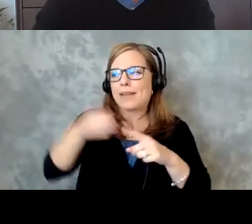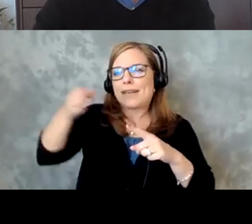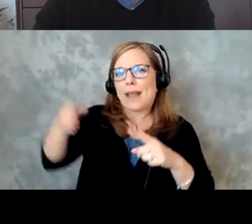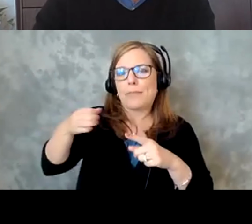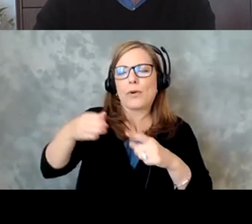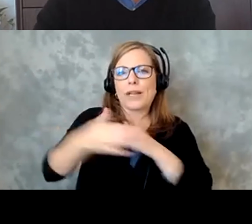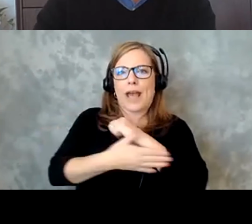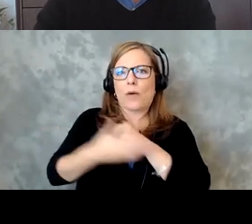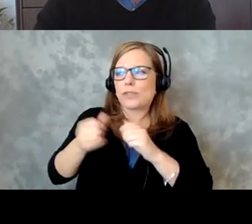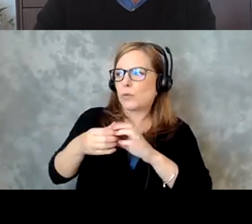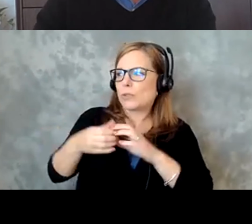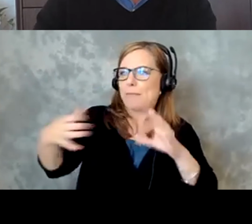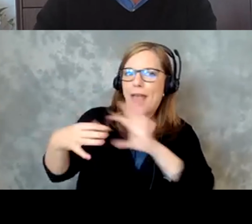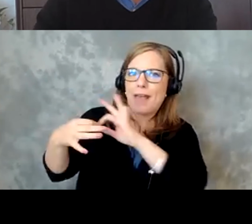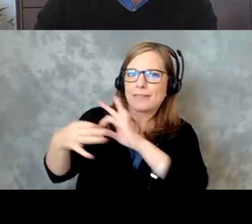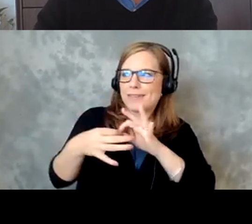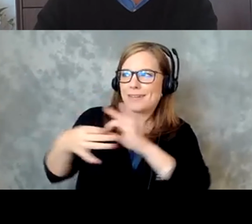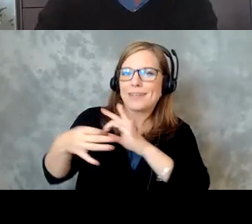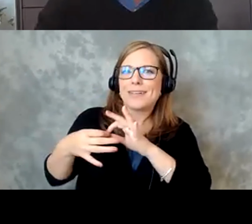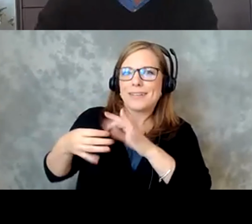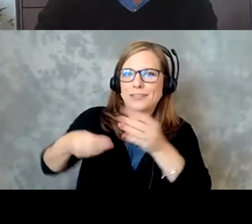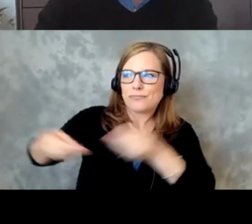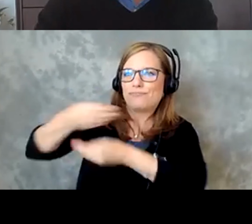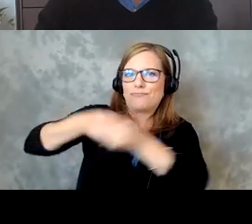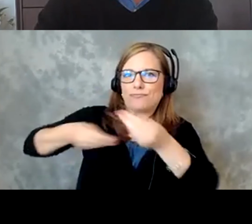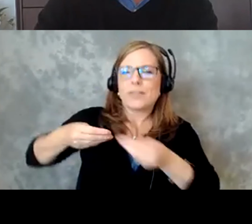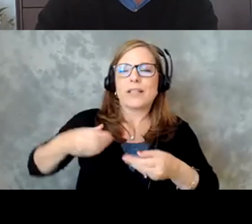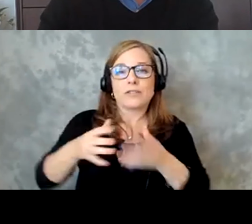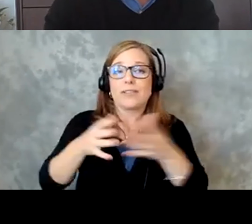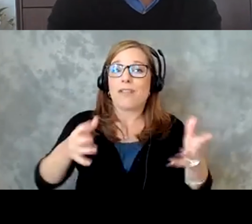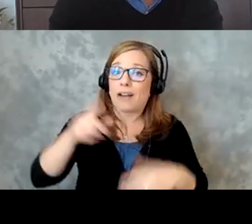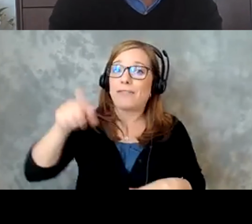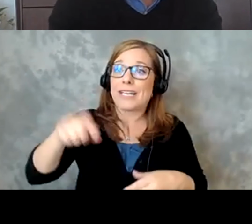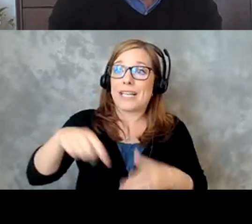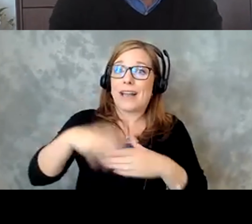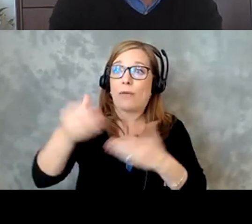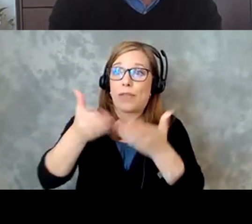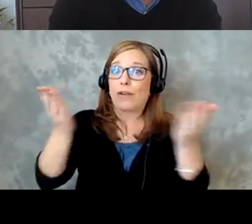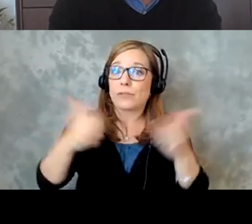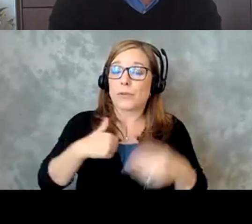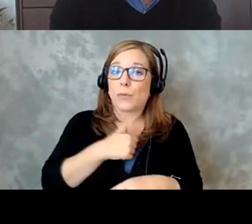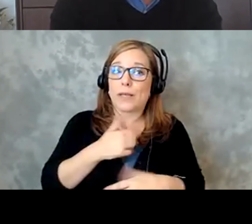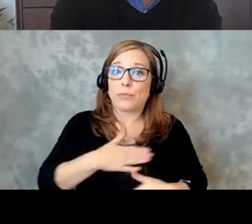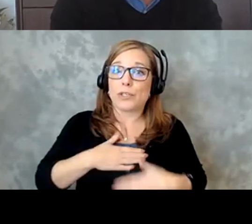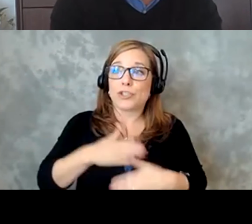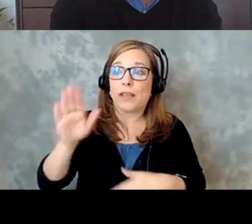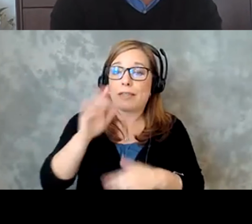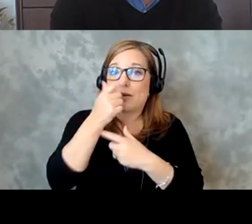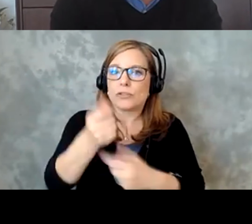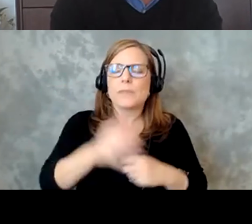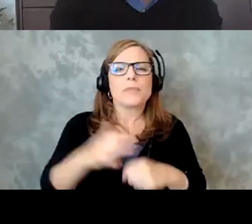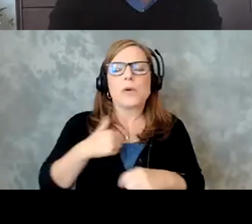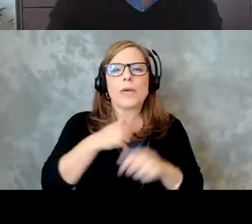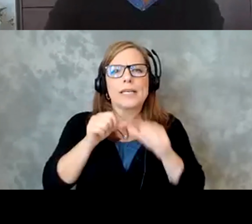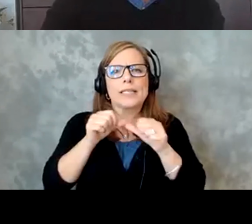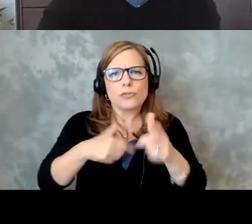lot of need out there, so we too appreciate that. So while we continue to implement ECM or